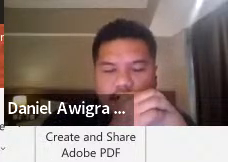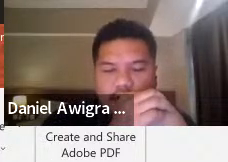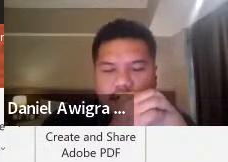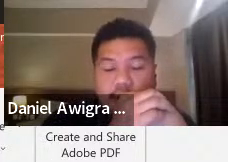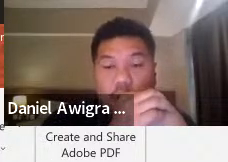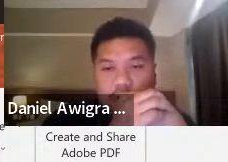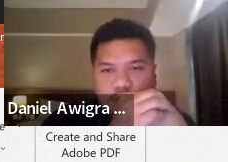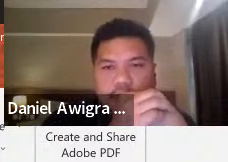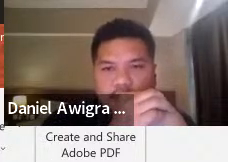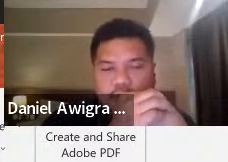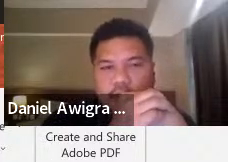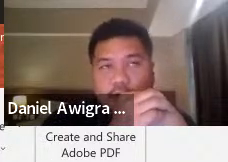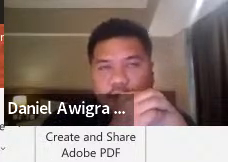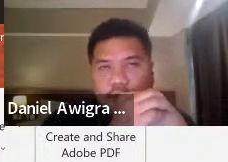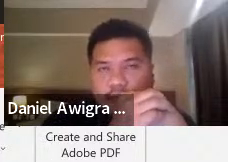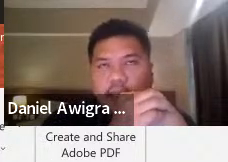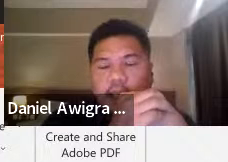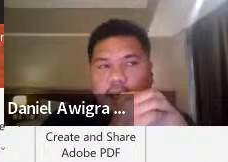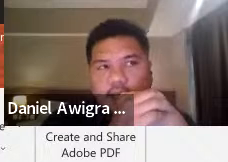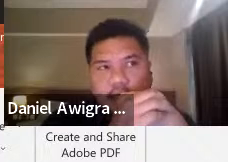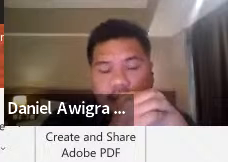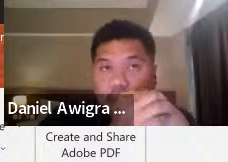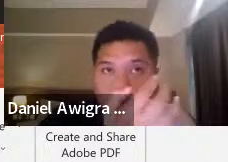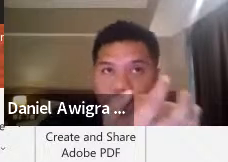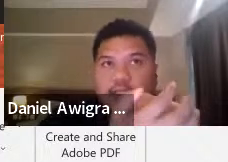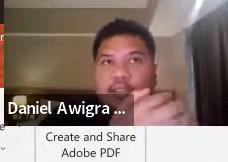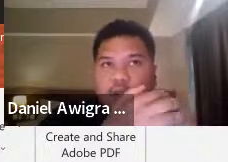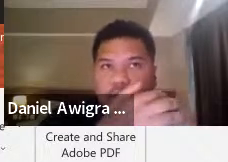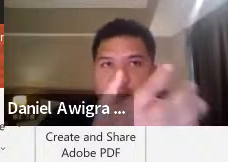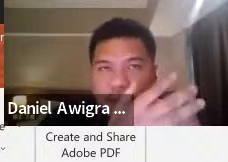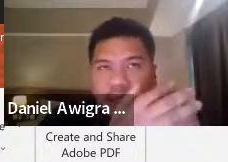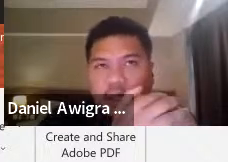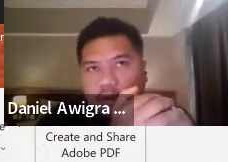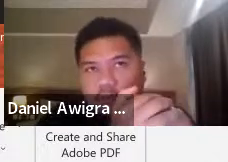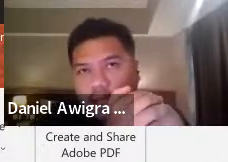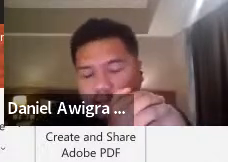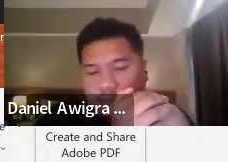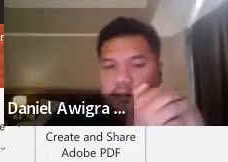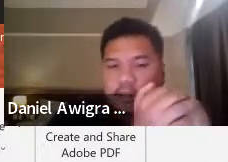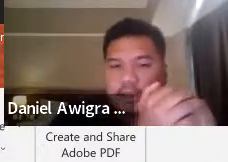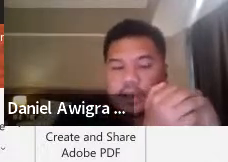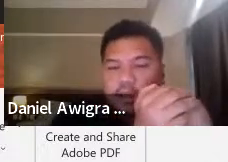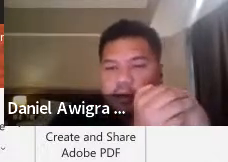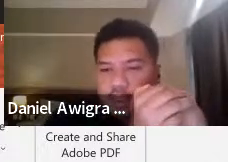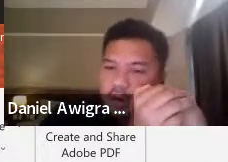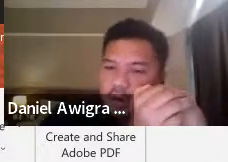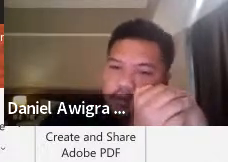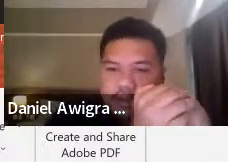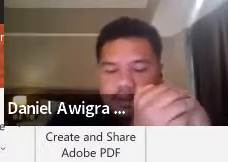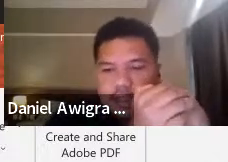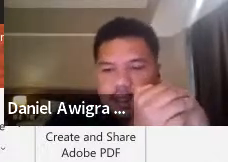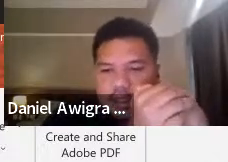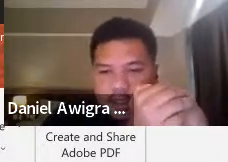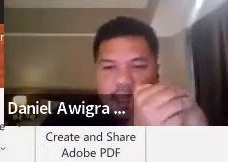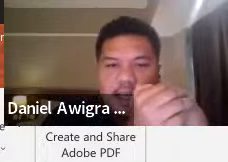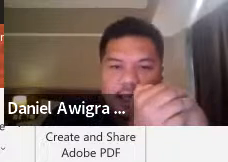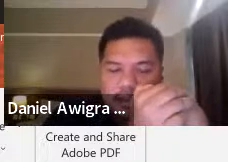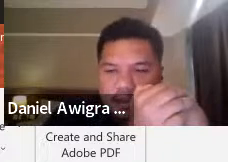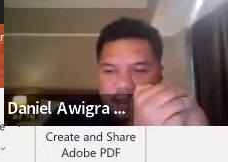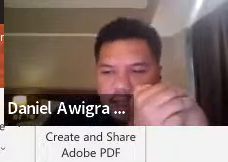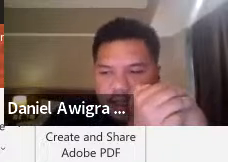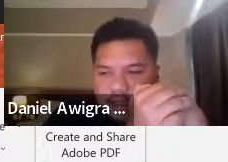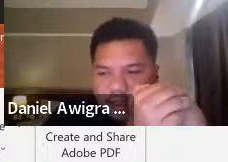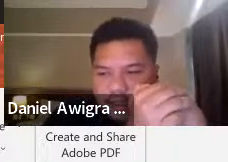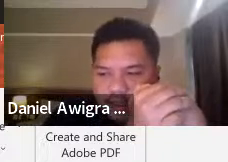out the torture issues. Yeah, if we really, as an abolitionist or the campaigner of anti-death penalty, we always saying